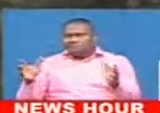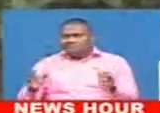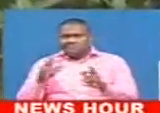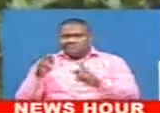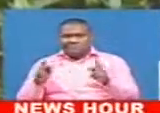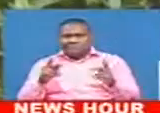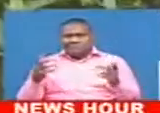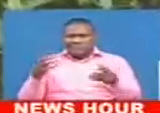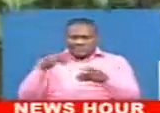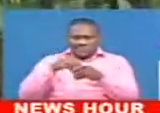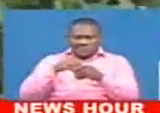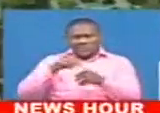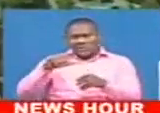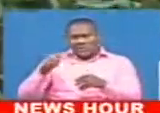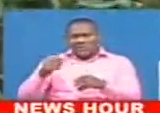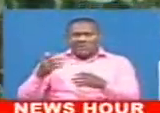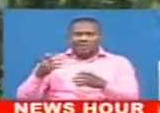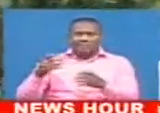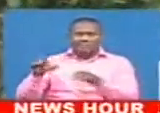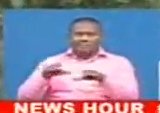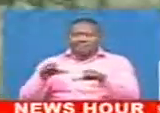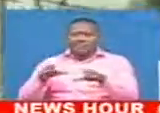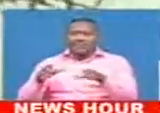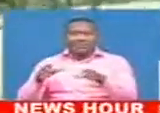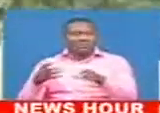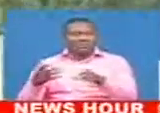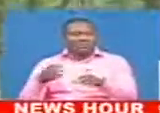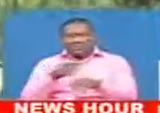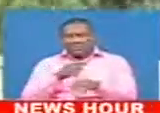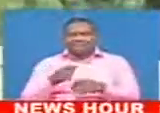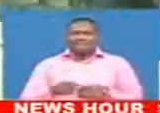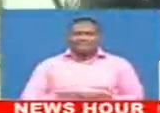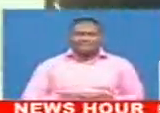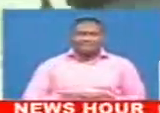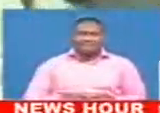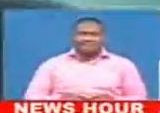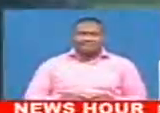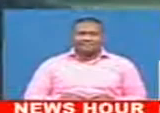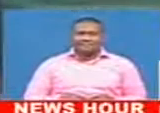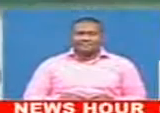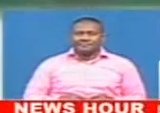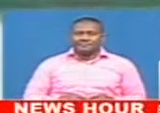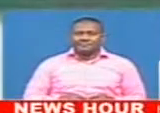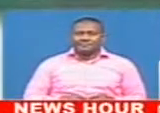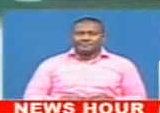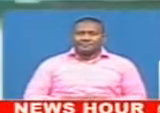the community to engage in other economic activities aside fishing for their livelihood.